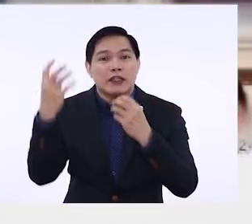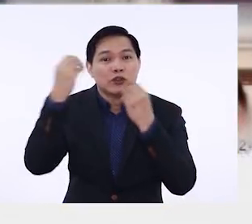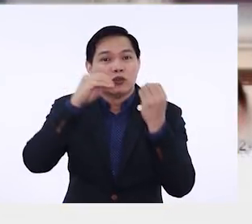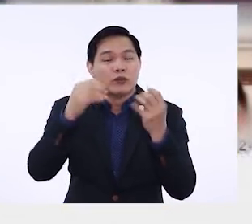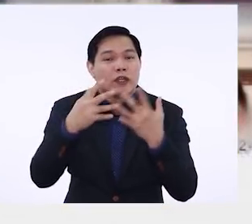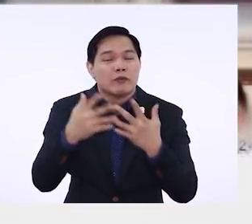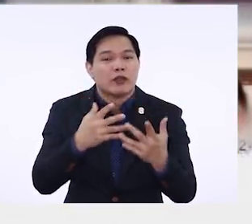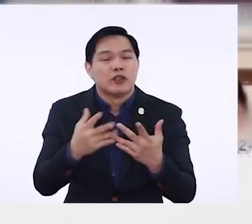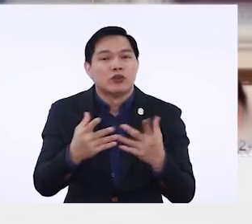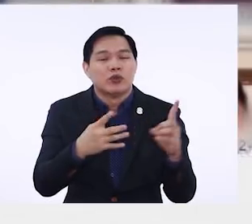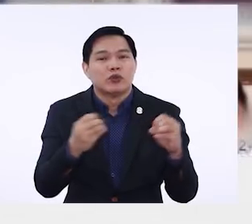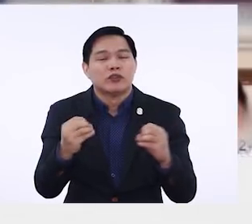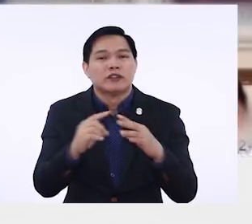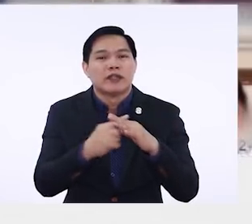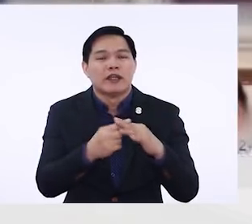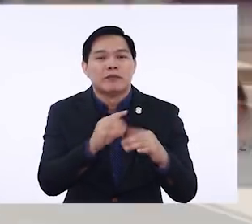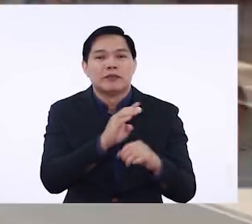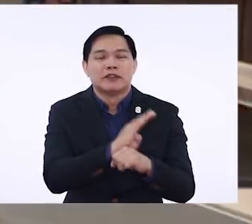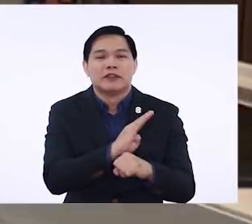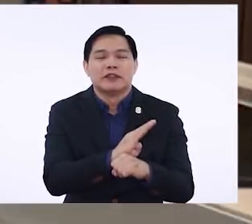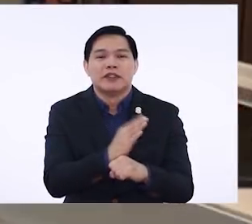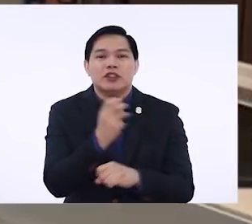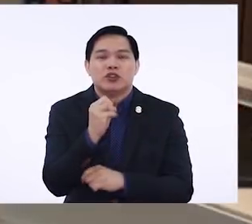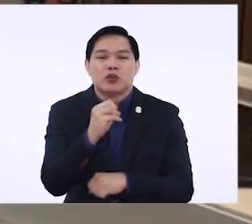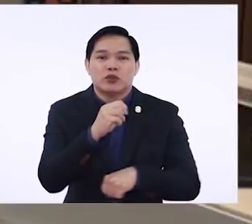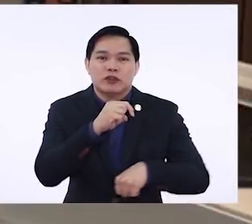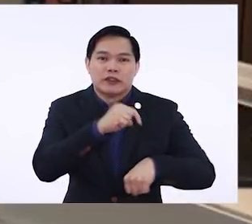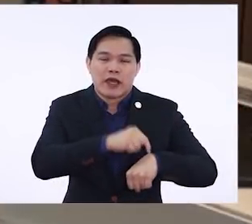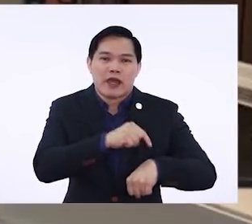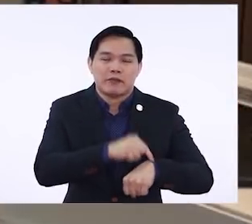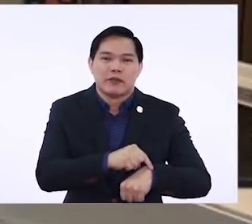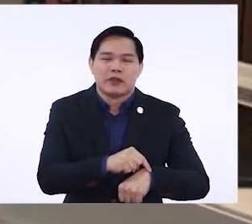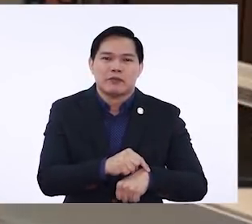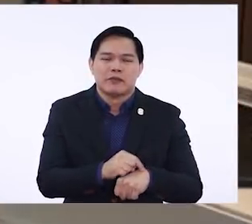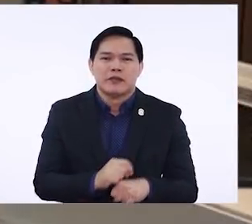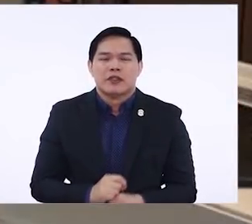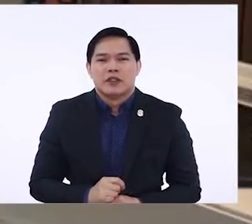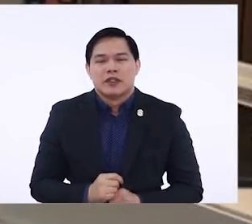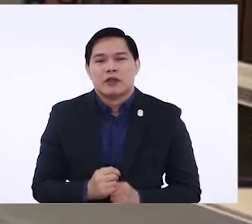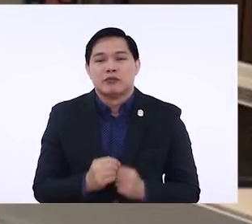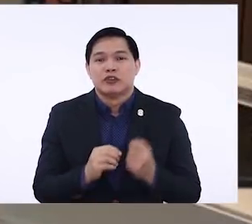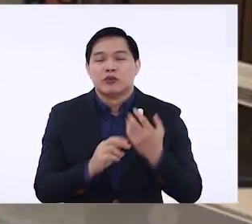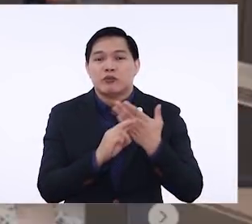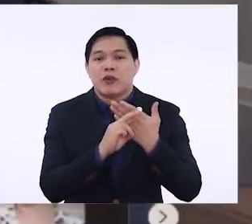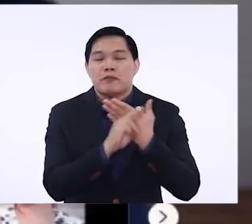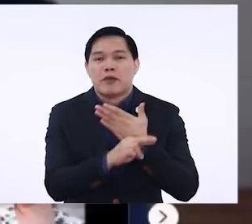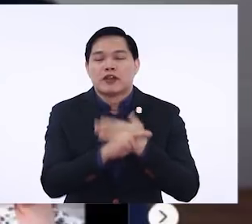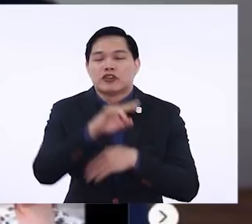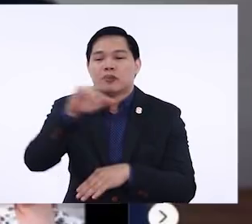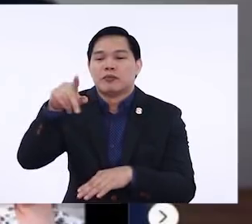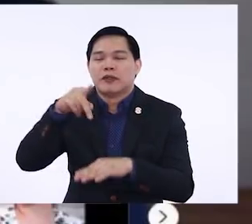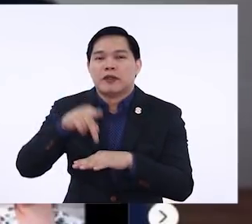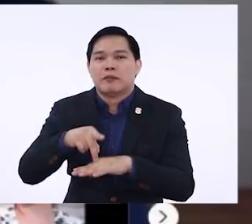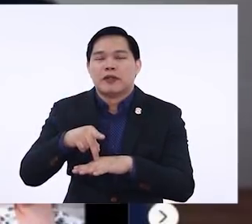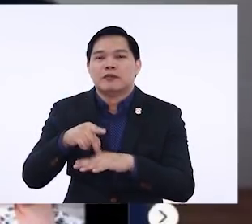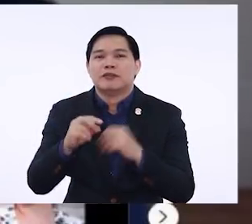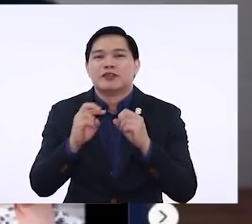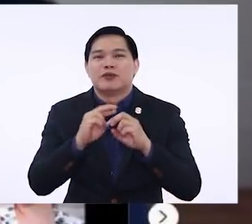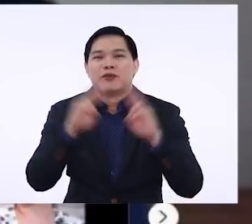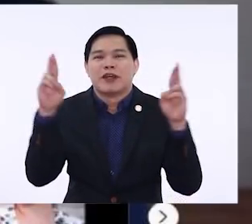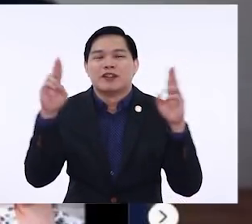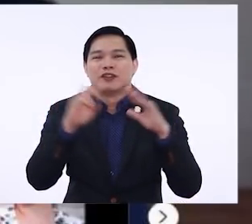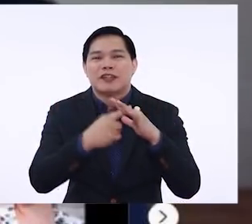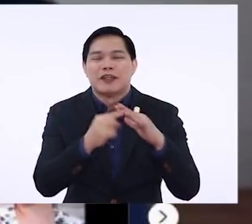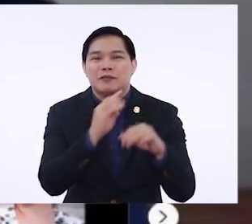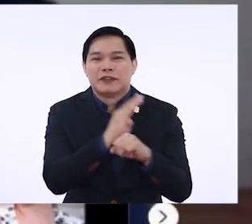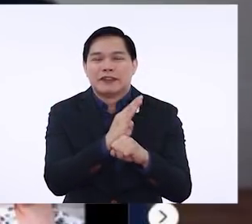what to do in starting a business. So when the time comes that they will be going back home to the Philippines for good, they will be ready to start a